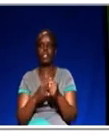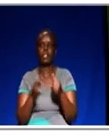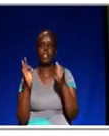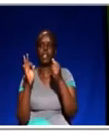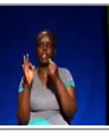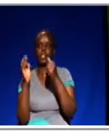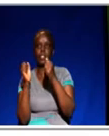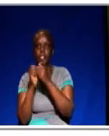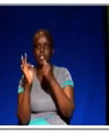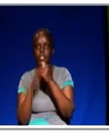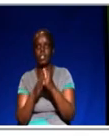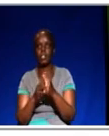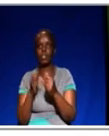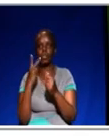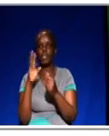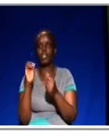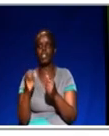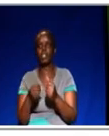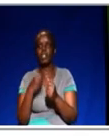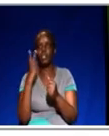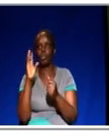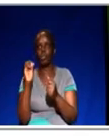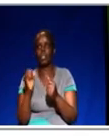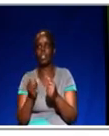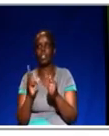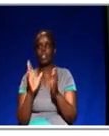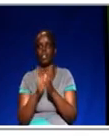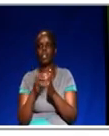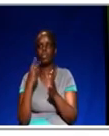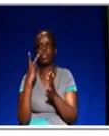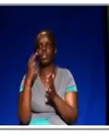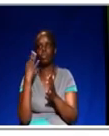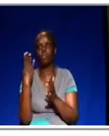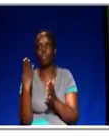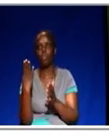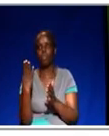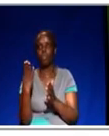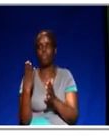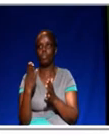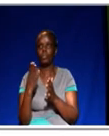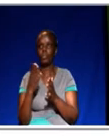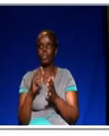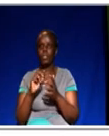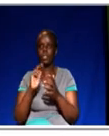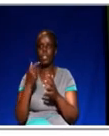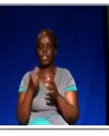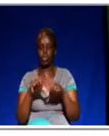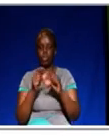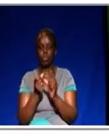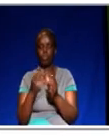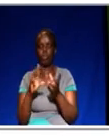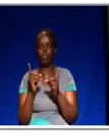18, 20, 20, and 24. There's a second data set there of